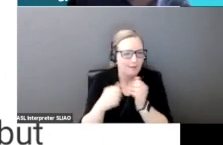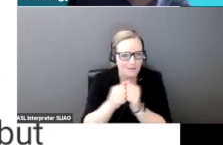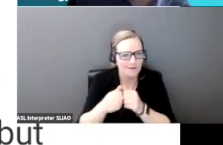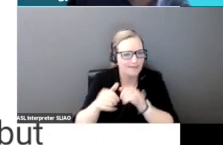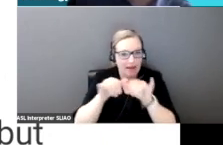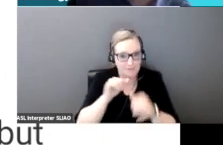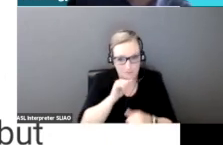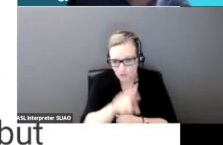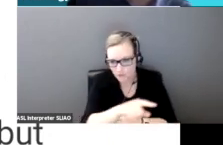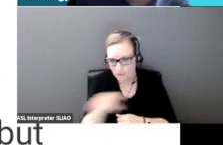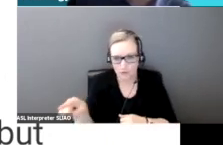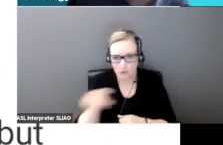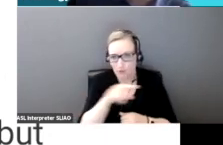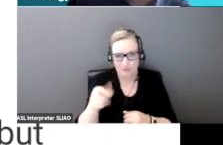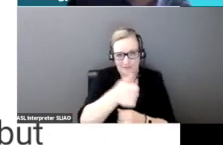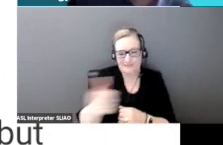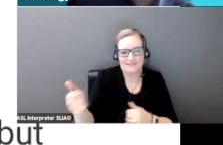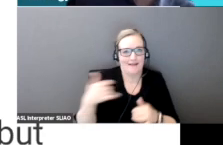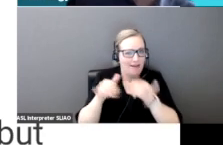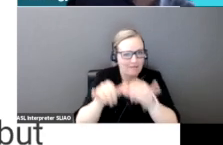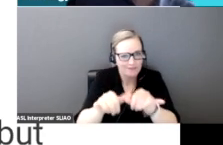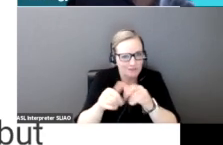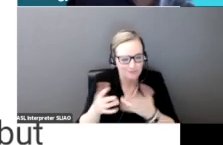in a Marvel superhero film.